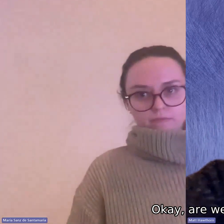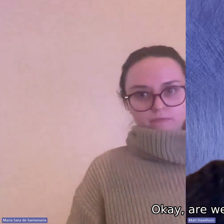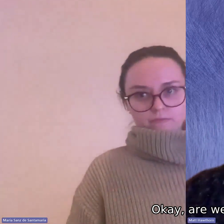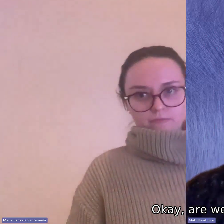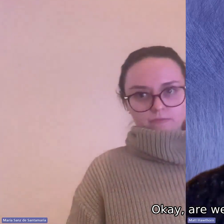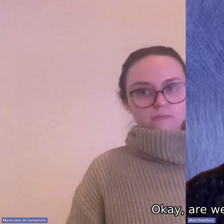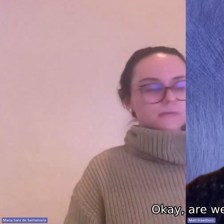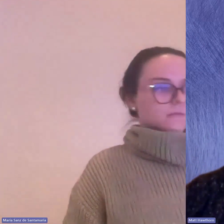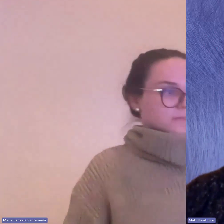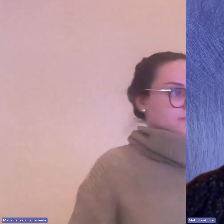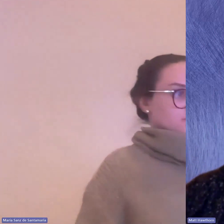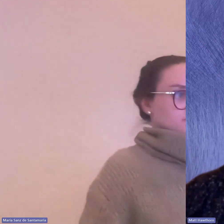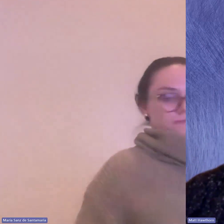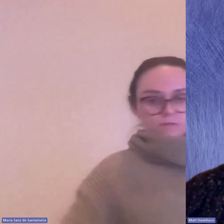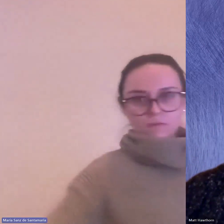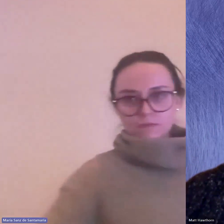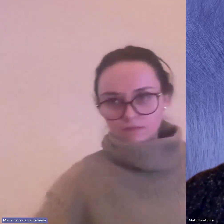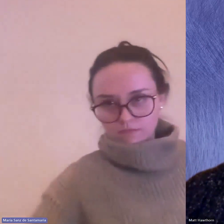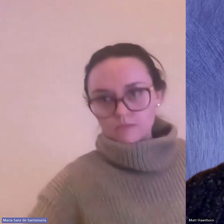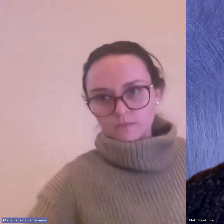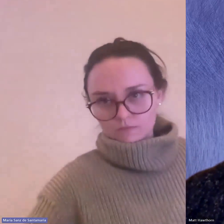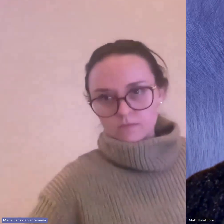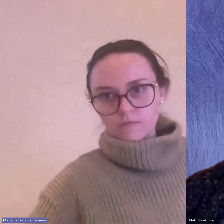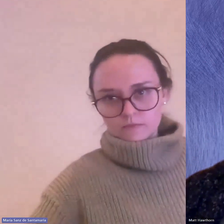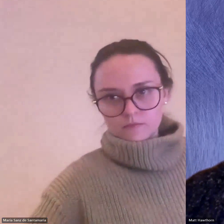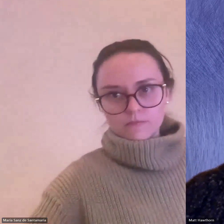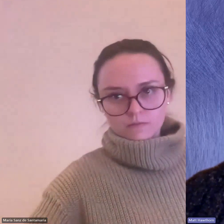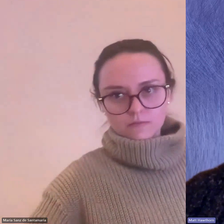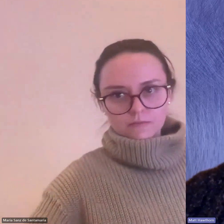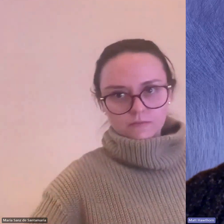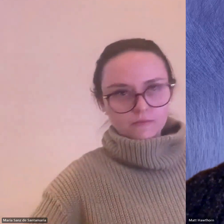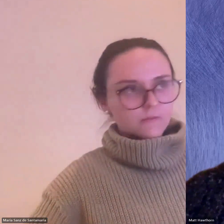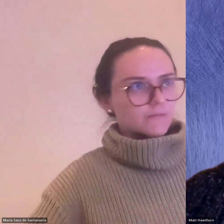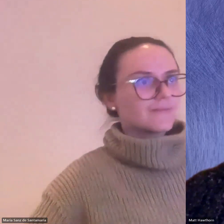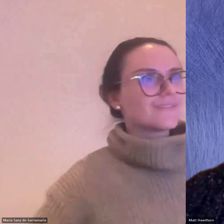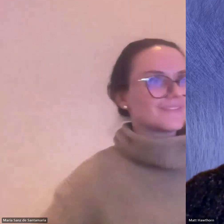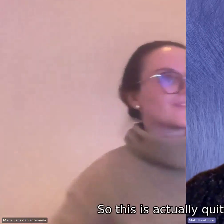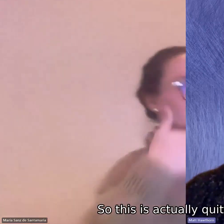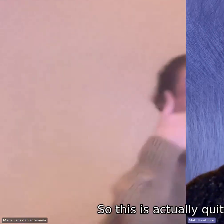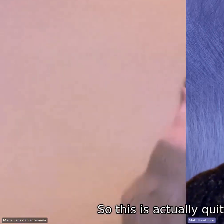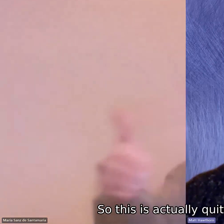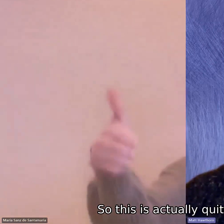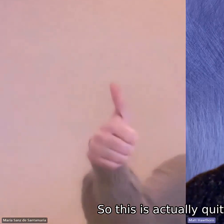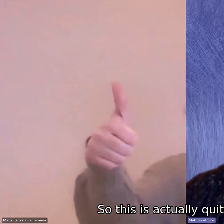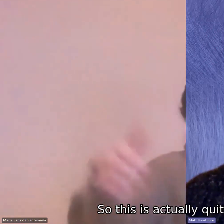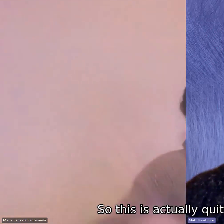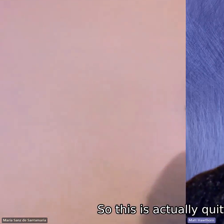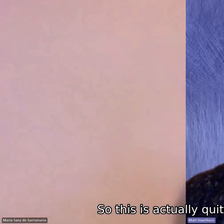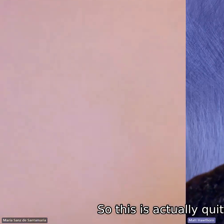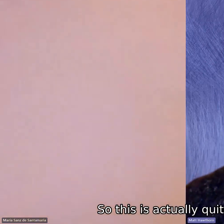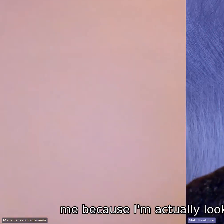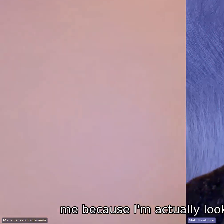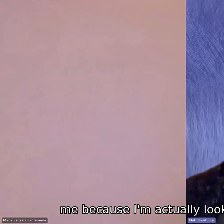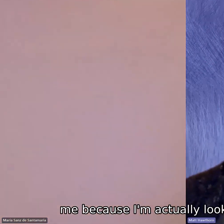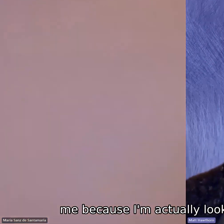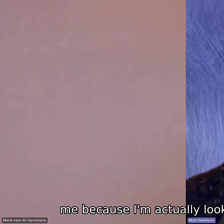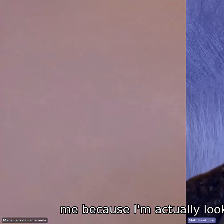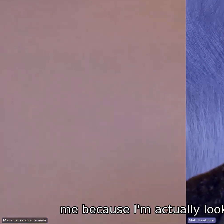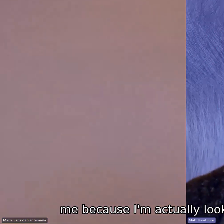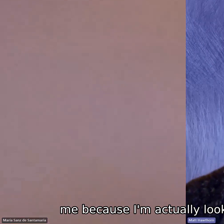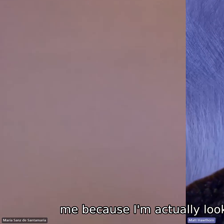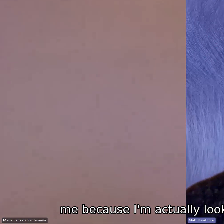okay. Are we starting? Yeah, you have. So this is actually quite a weird thing for me